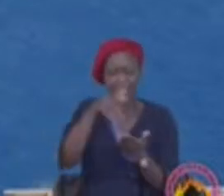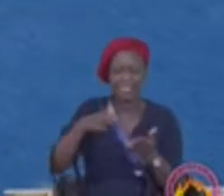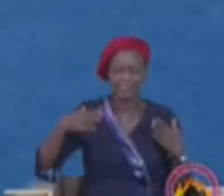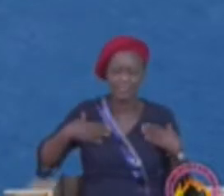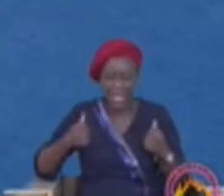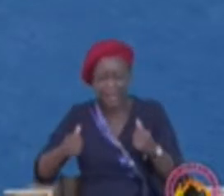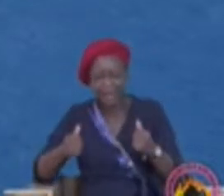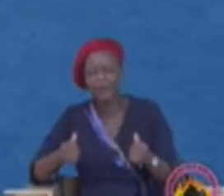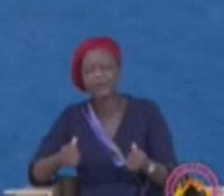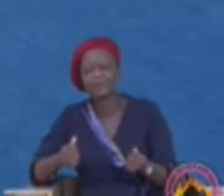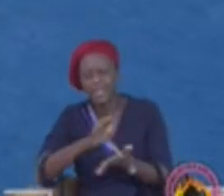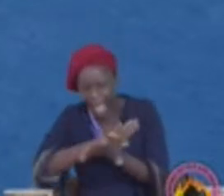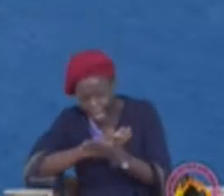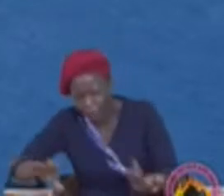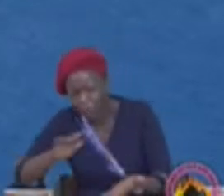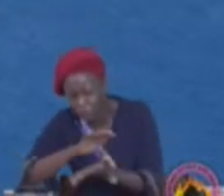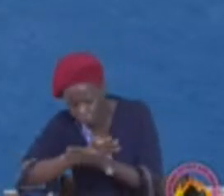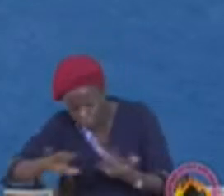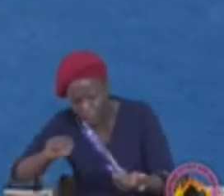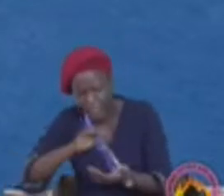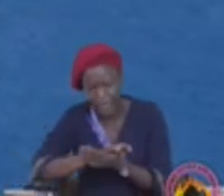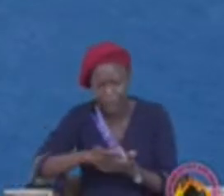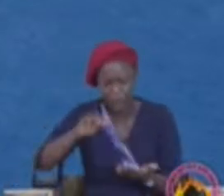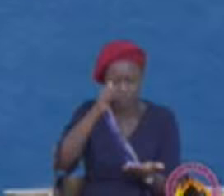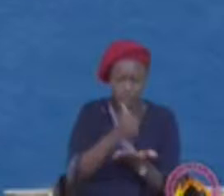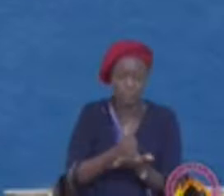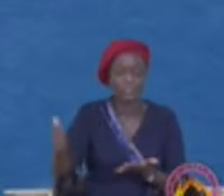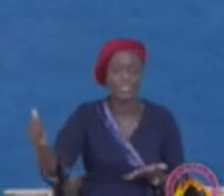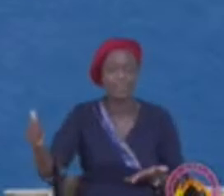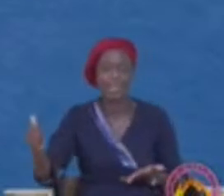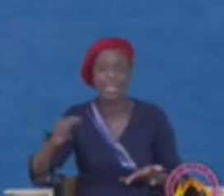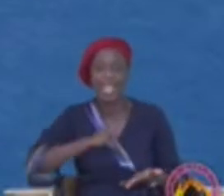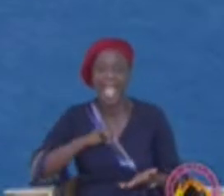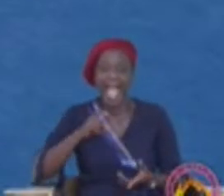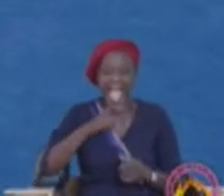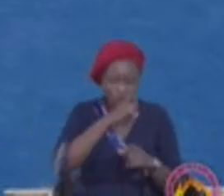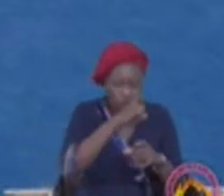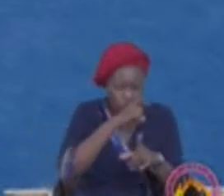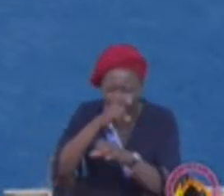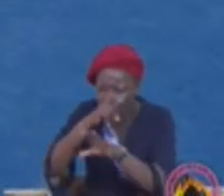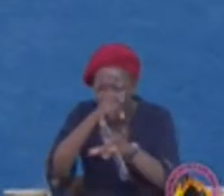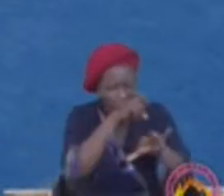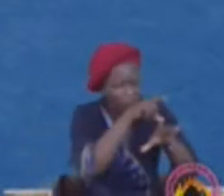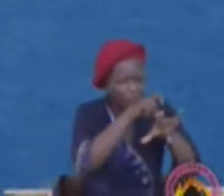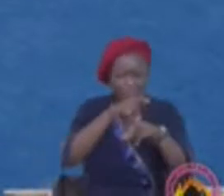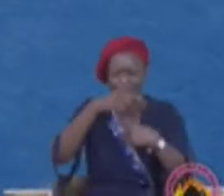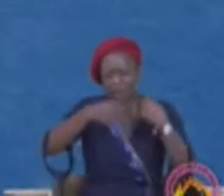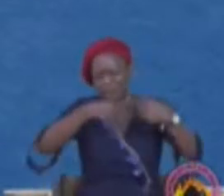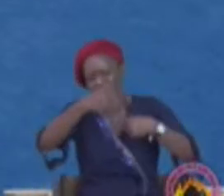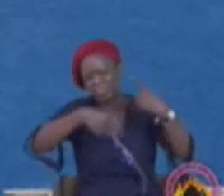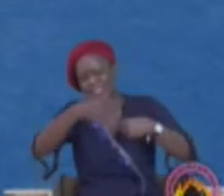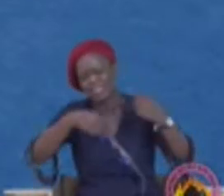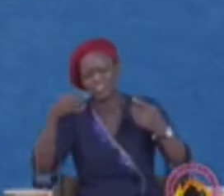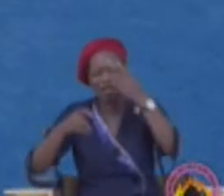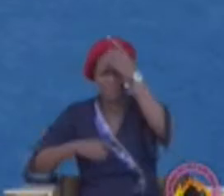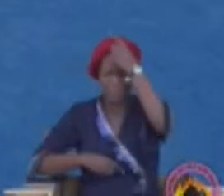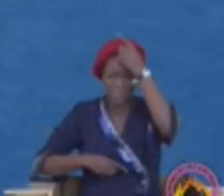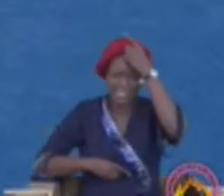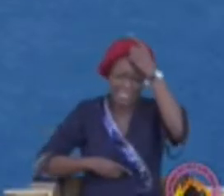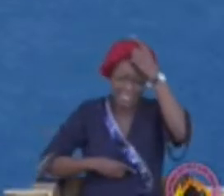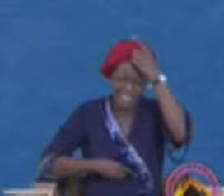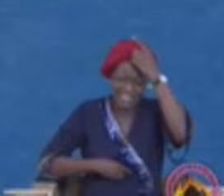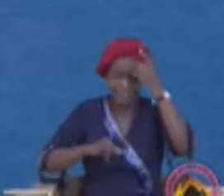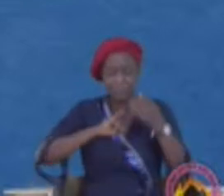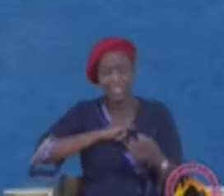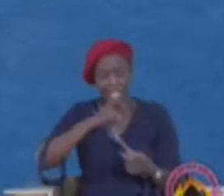pieces. Get ready to crush now. Say, I crush every serpent and scorpion of generational infirmity. In the name of